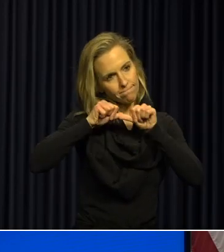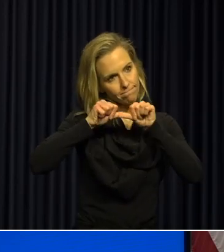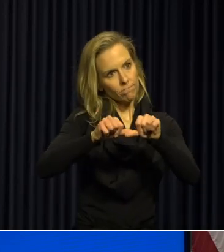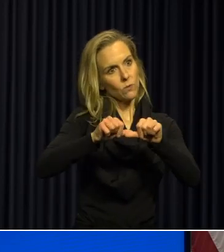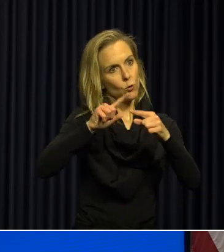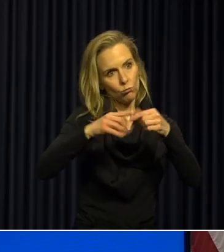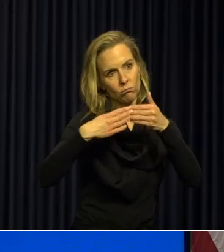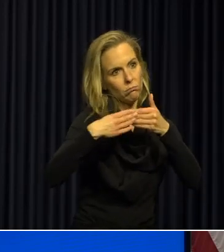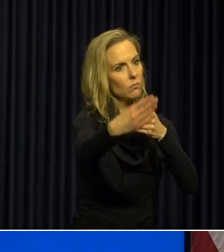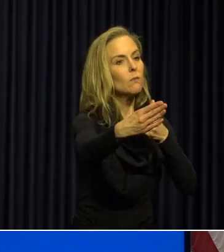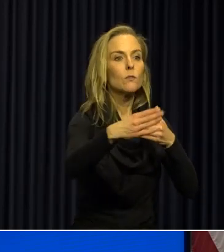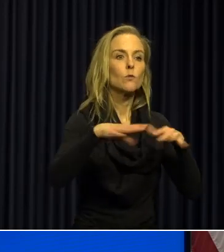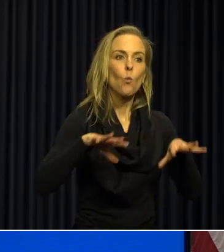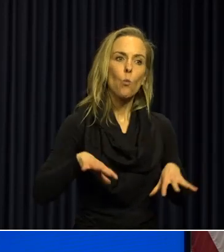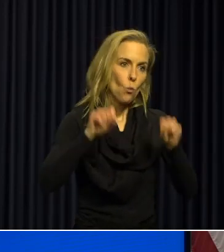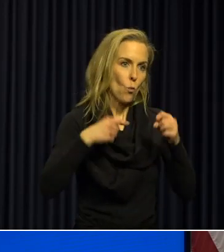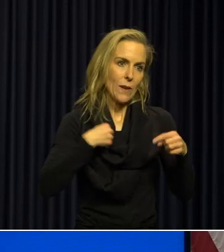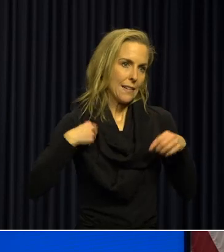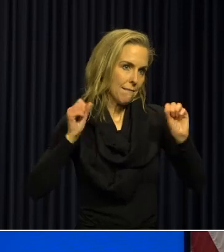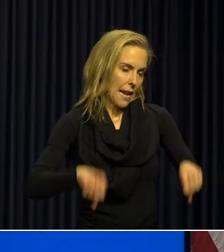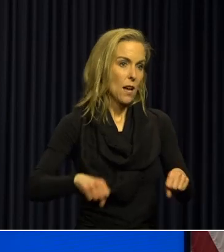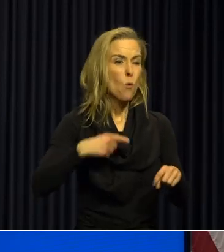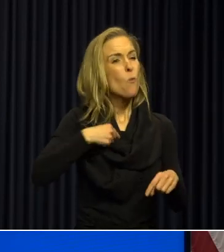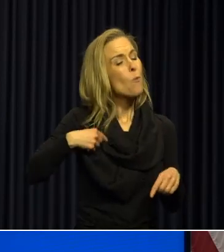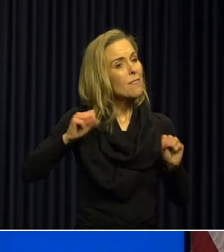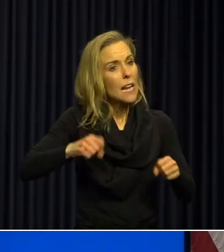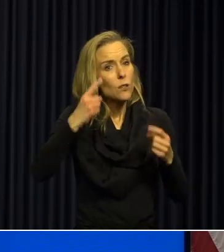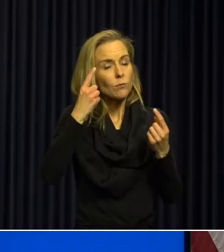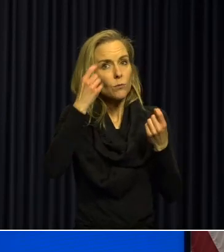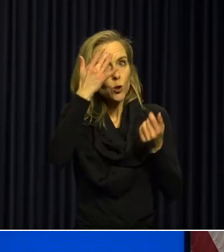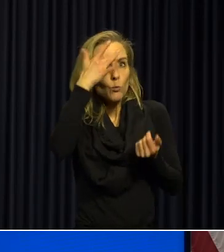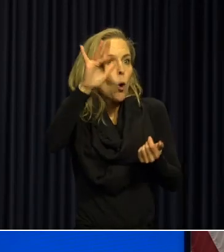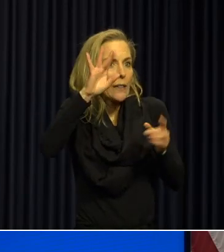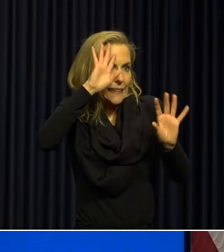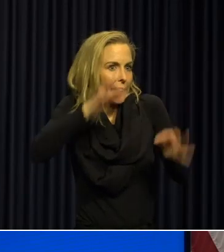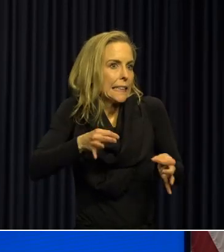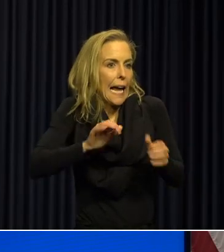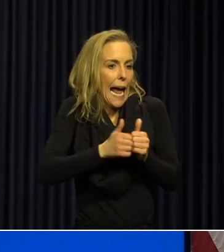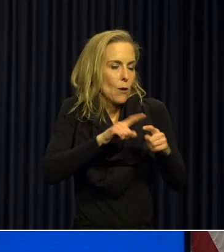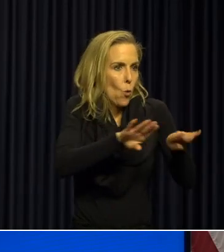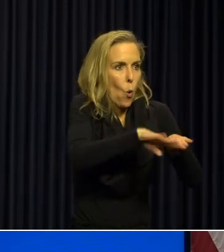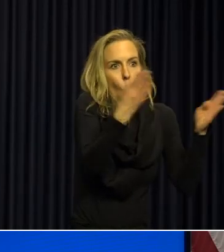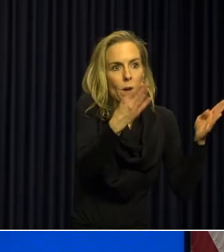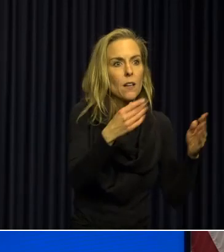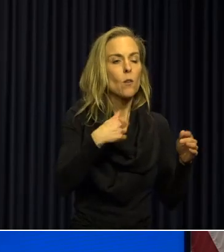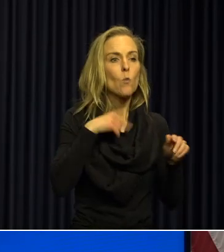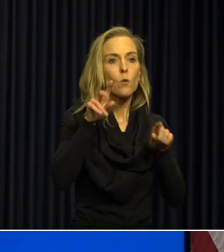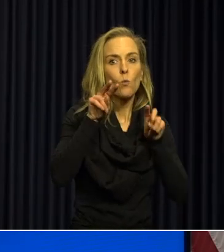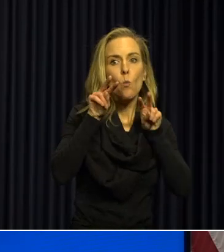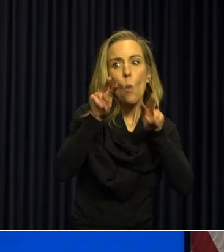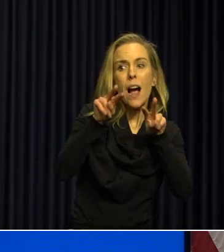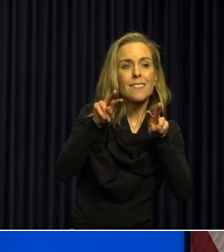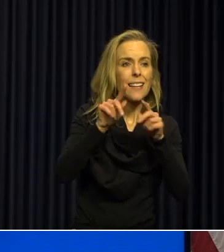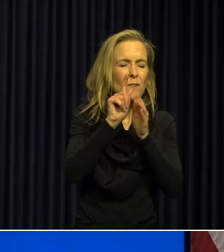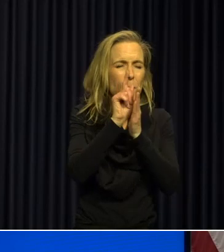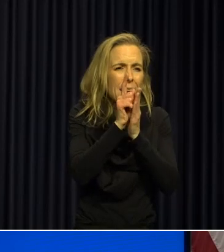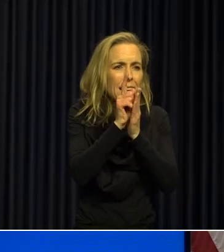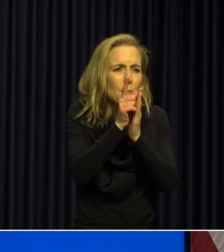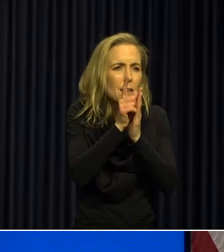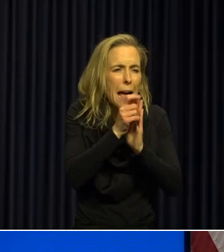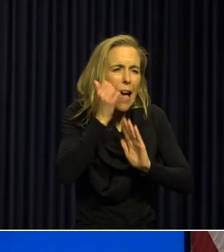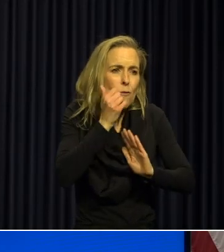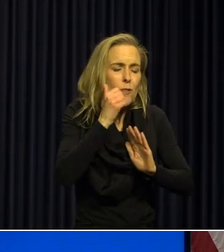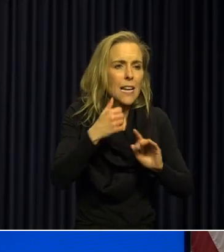what it takes. We make smart decisions about reopening. We watch it every minute and every day as it's going.